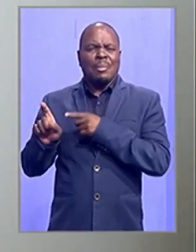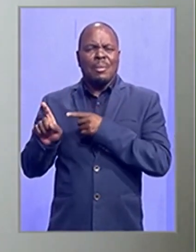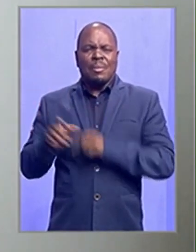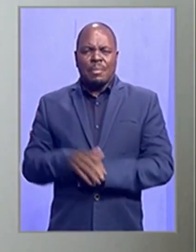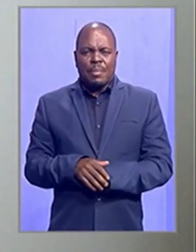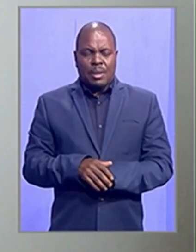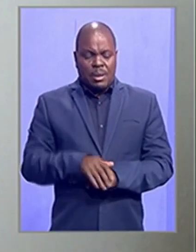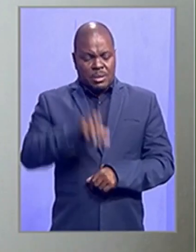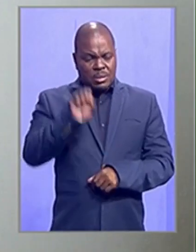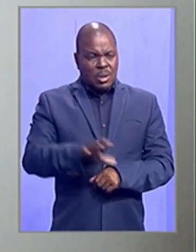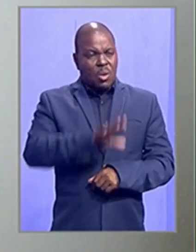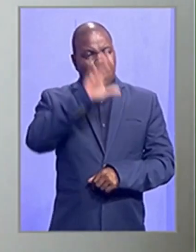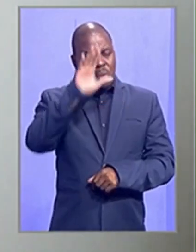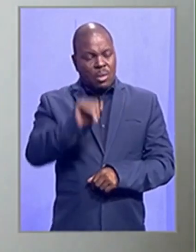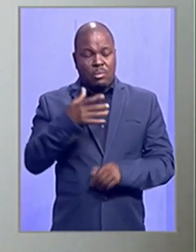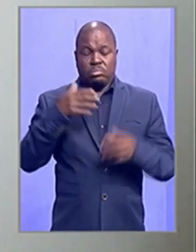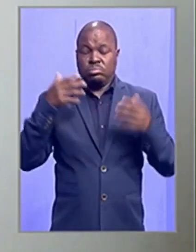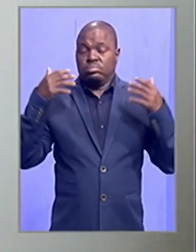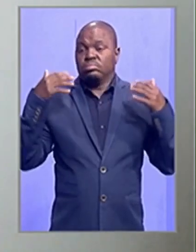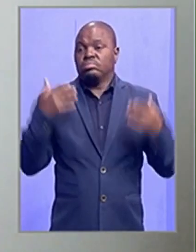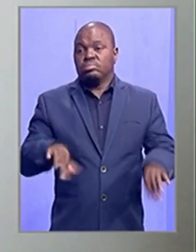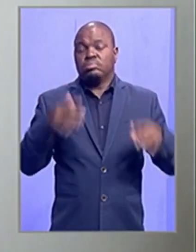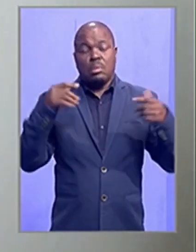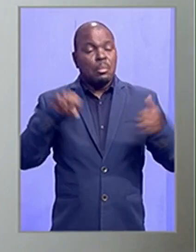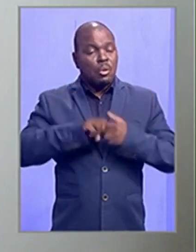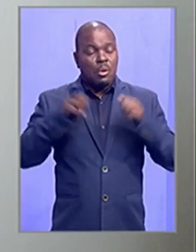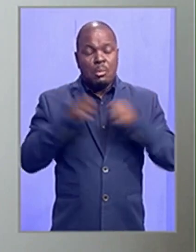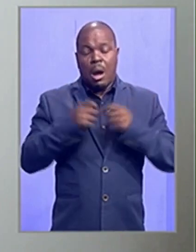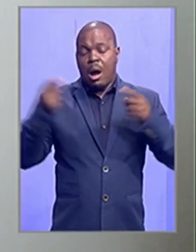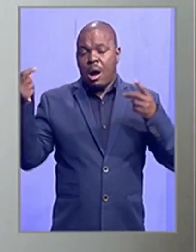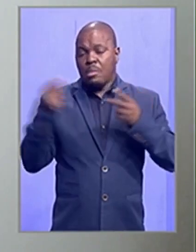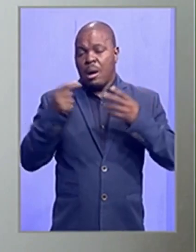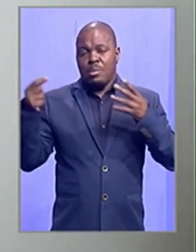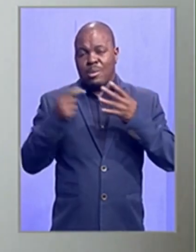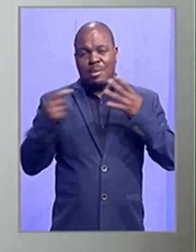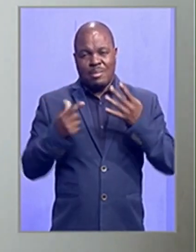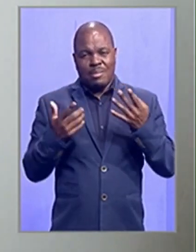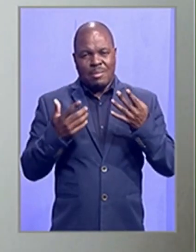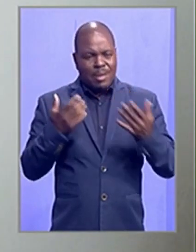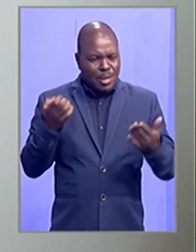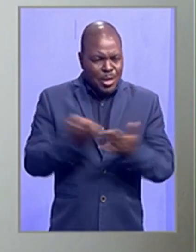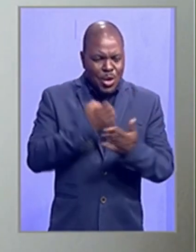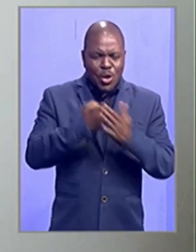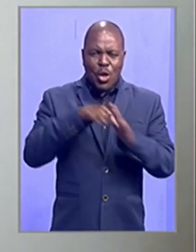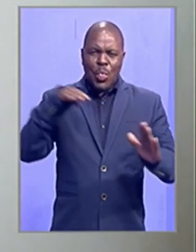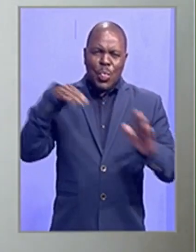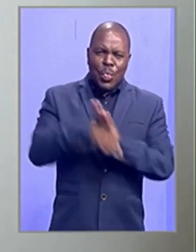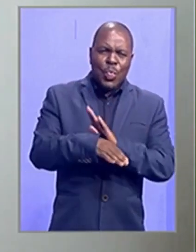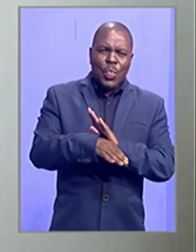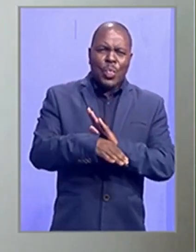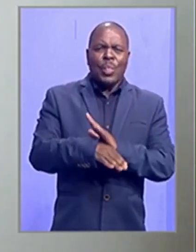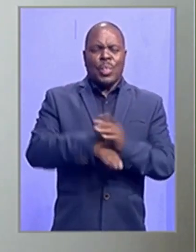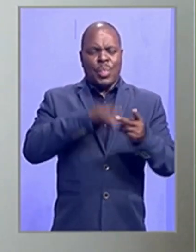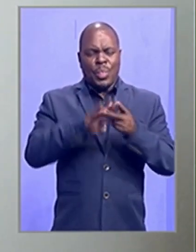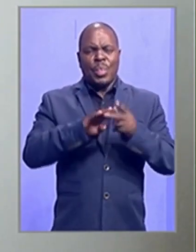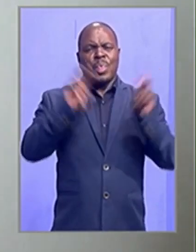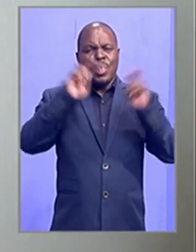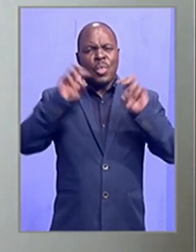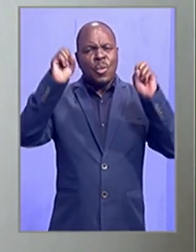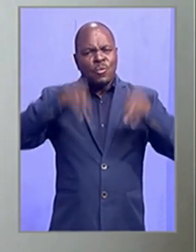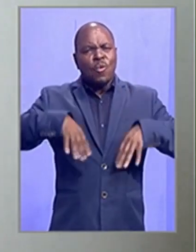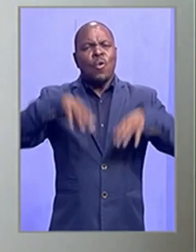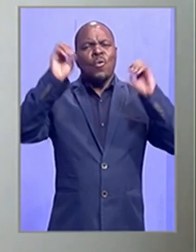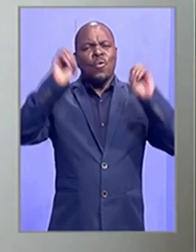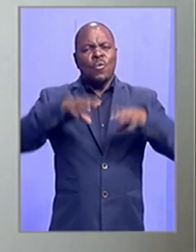The country is facing a lot of problems. The economy is down. We are faced with load